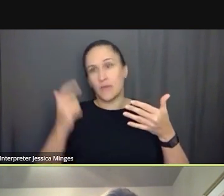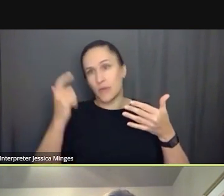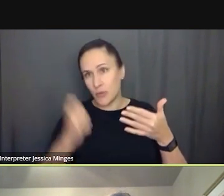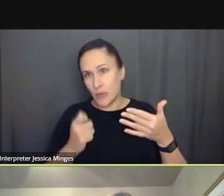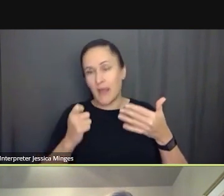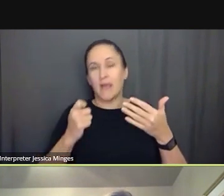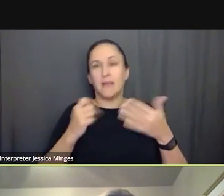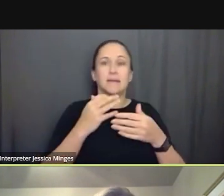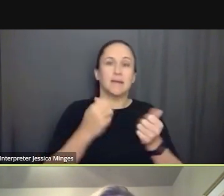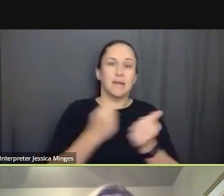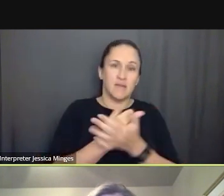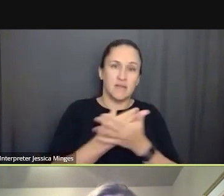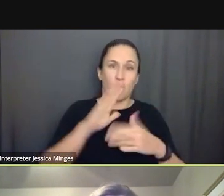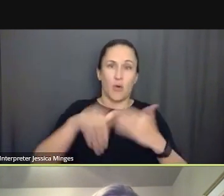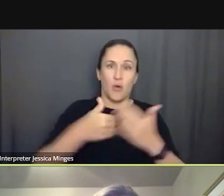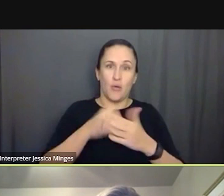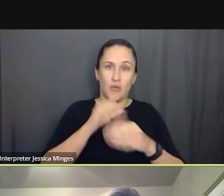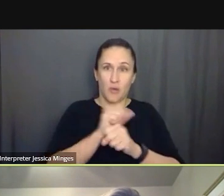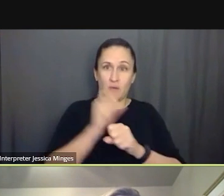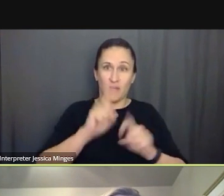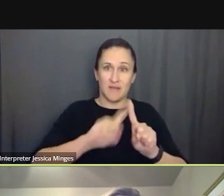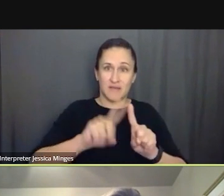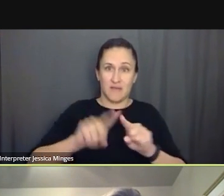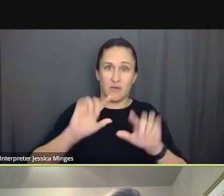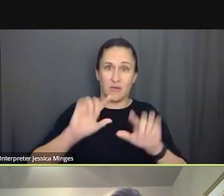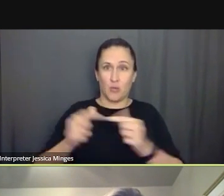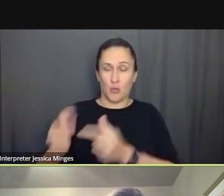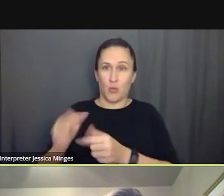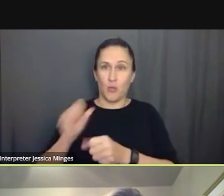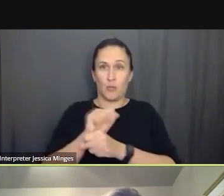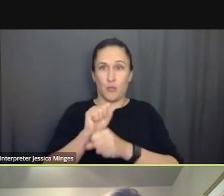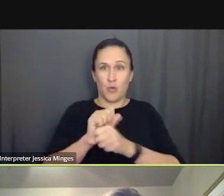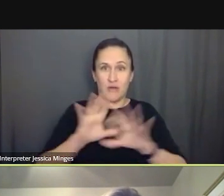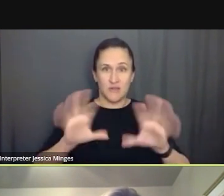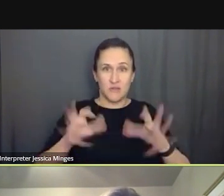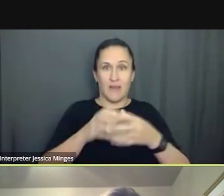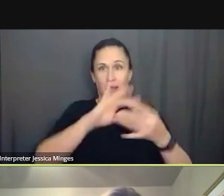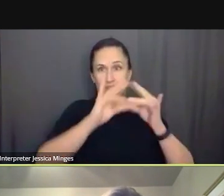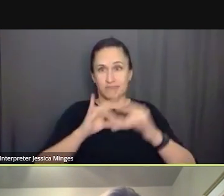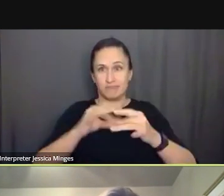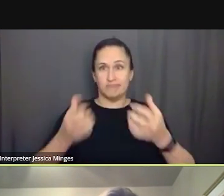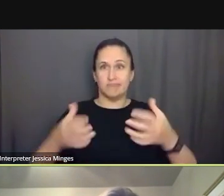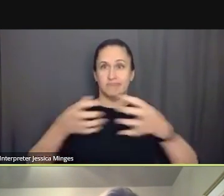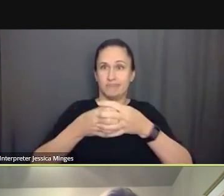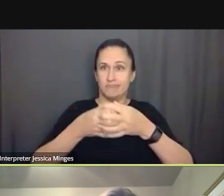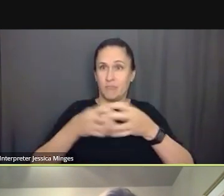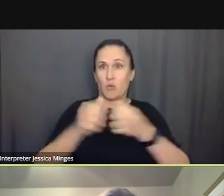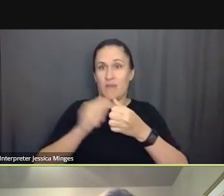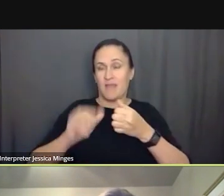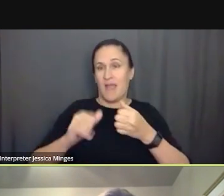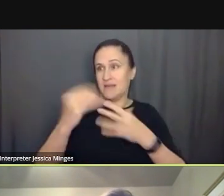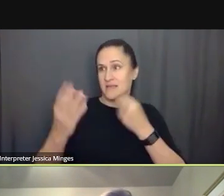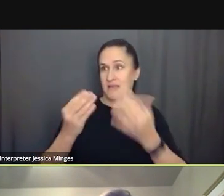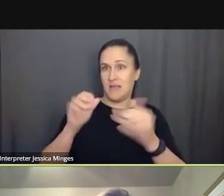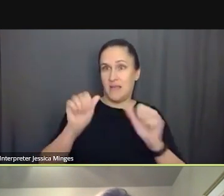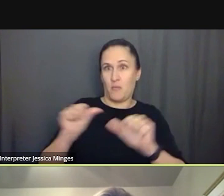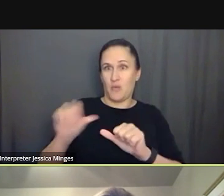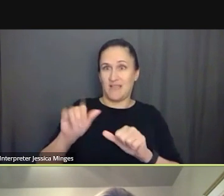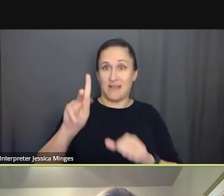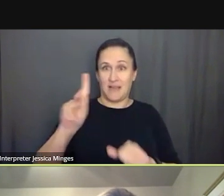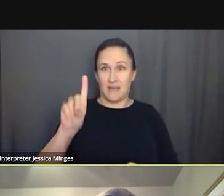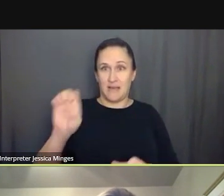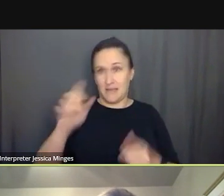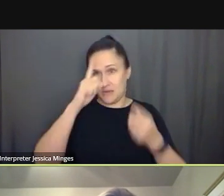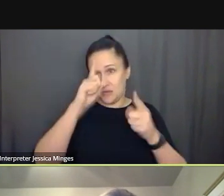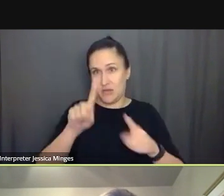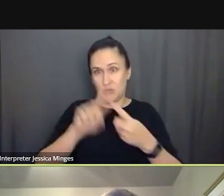lot of the work of all these work groups intercedes with the deliverables that KDE has essentially signed up for as part